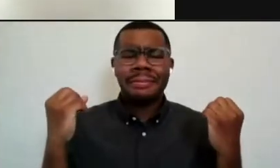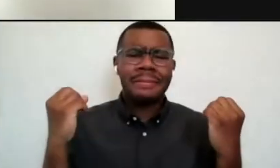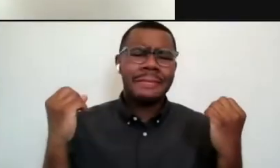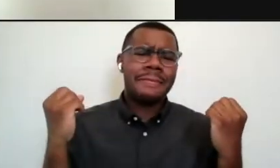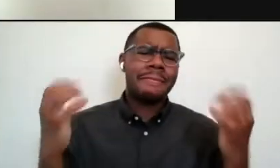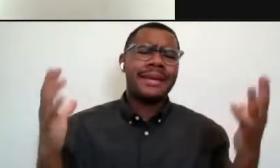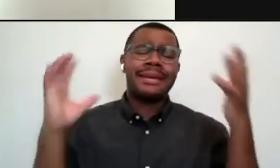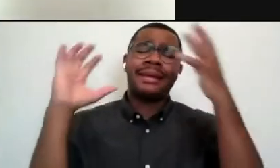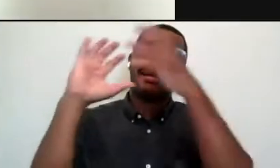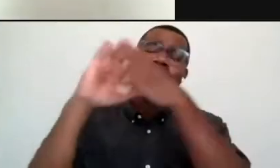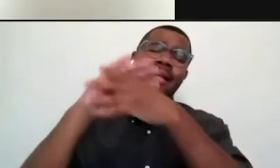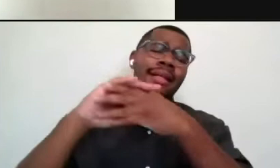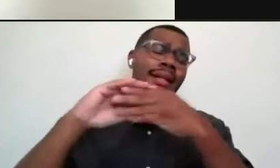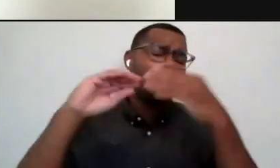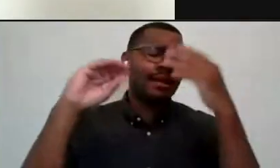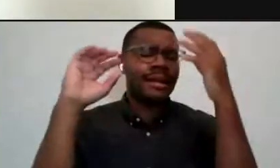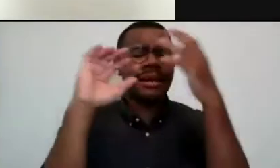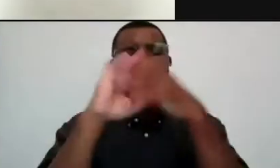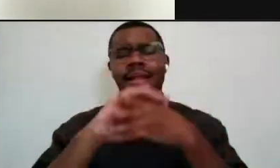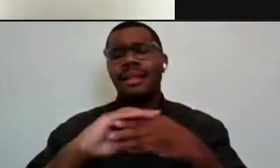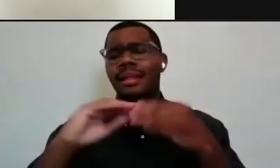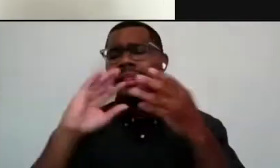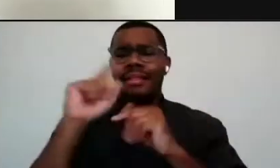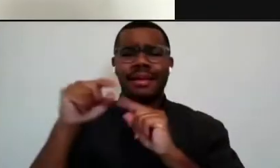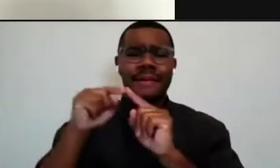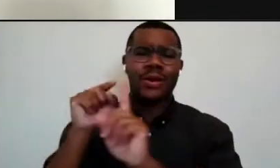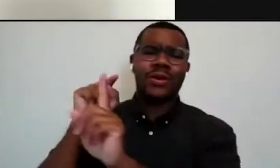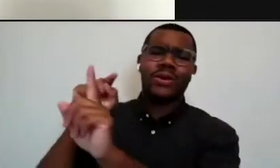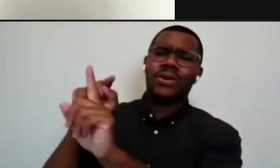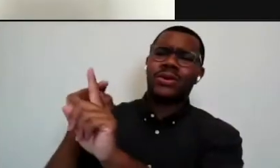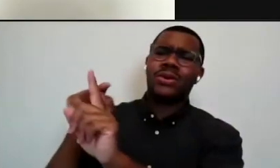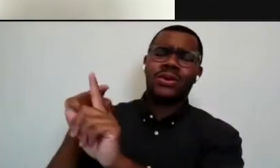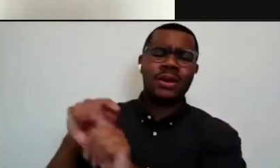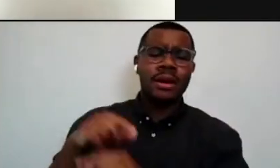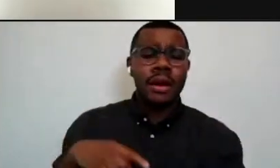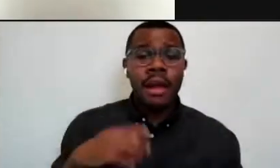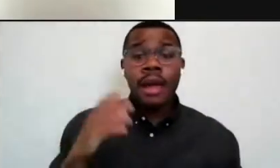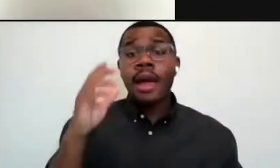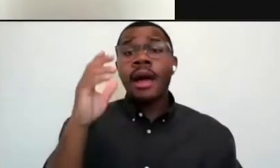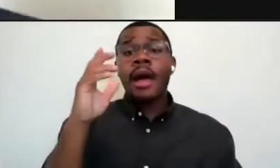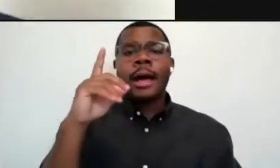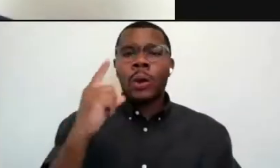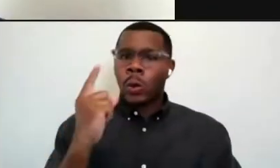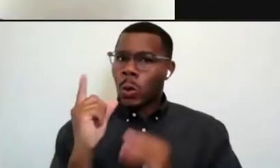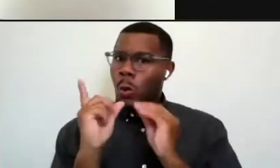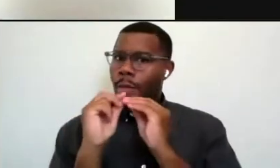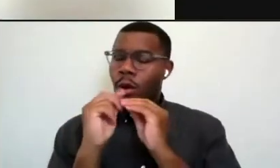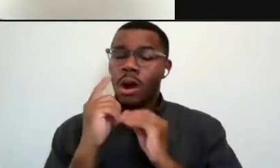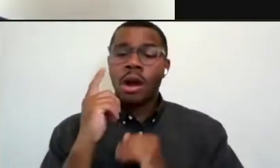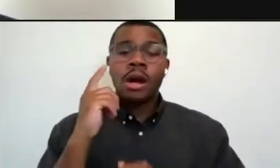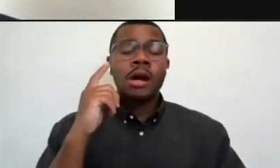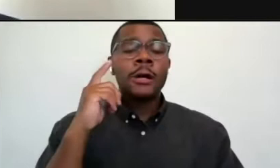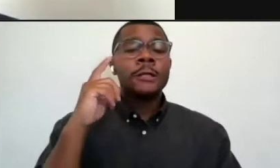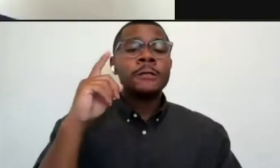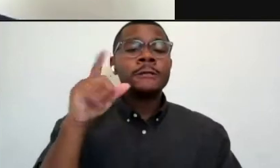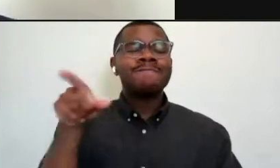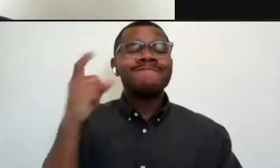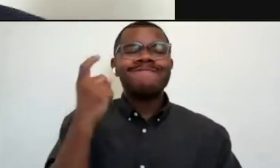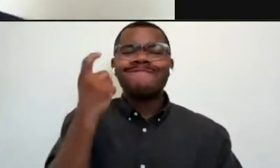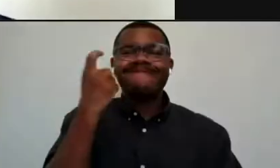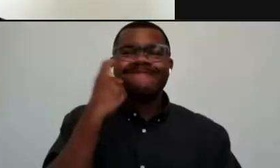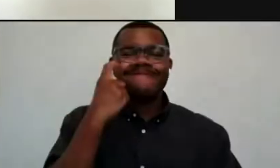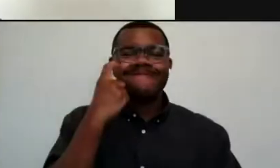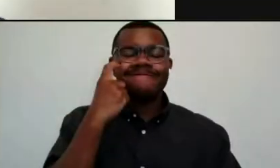say about Rhodessa. I will end on this one. She most recently was